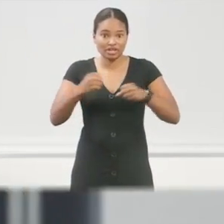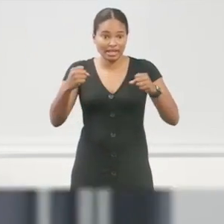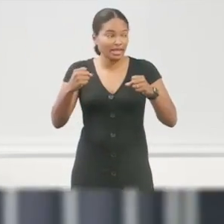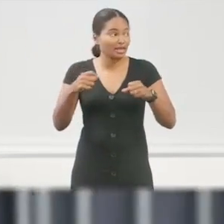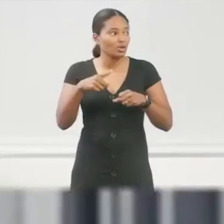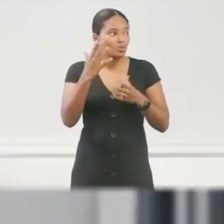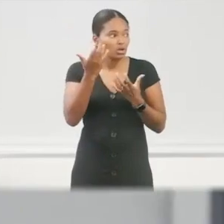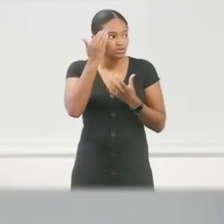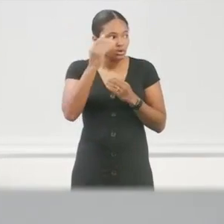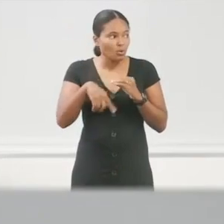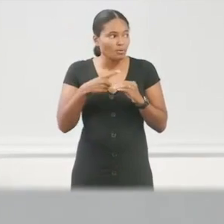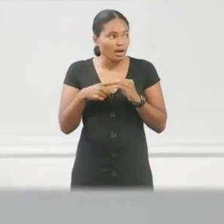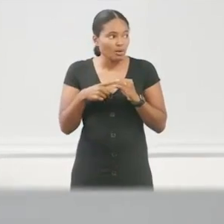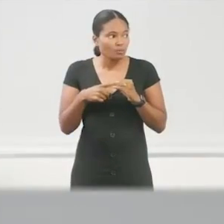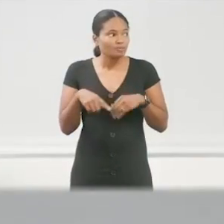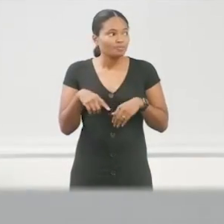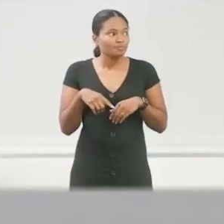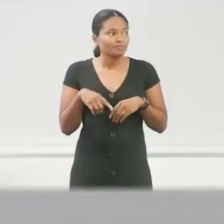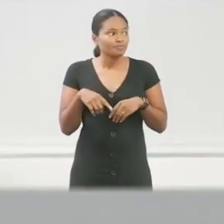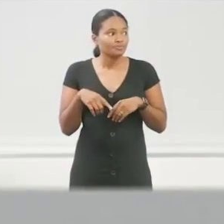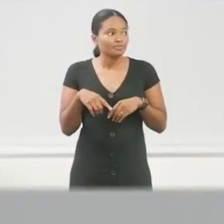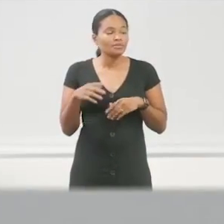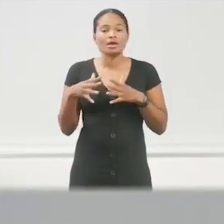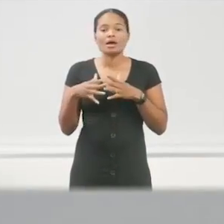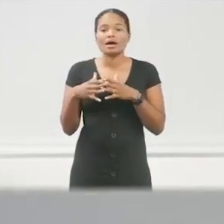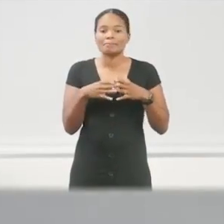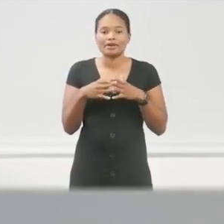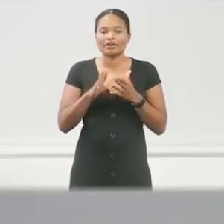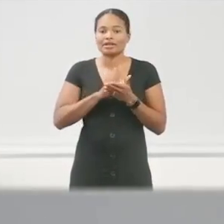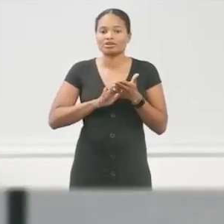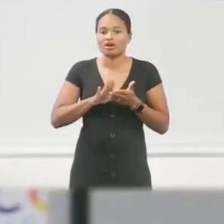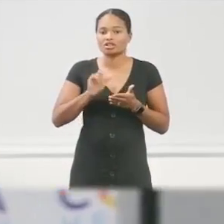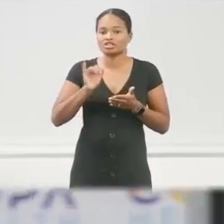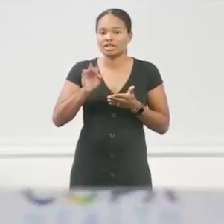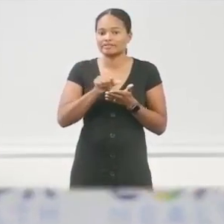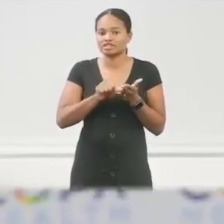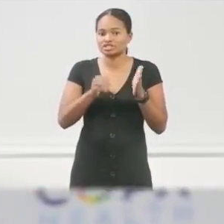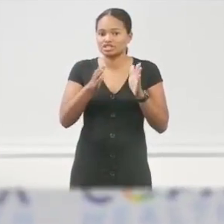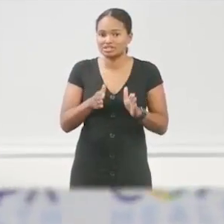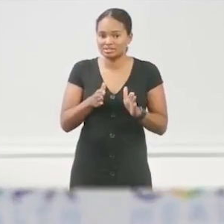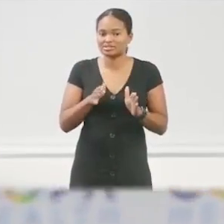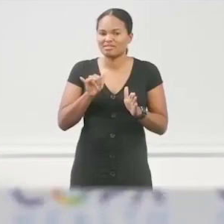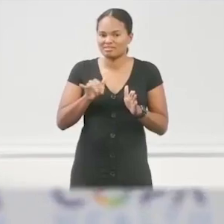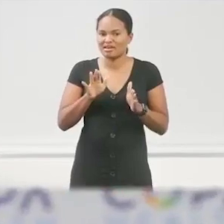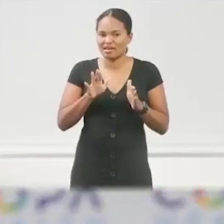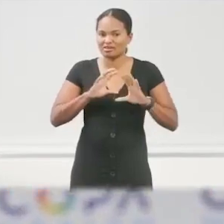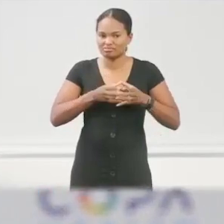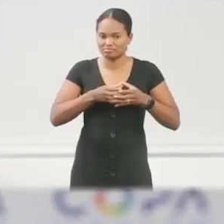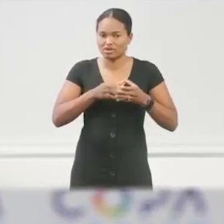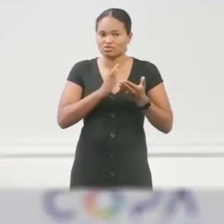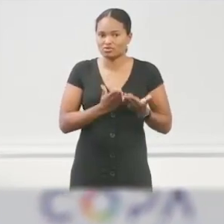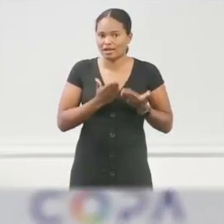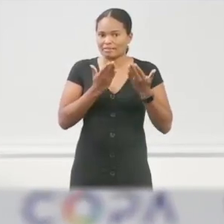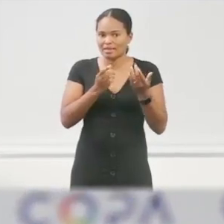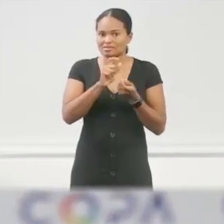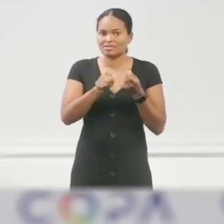truly know about is that the ones at the American College of Surgeons, they actually recommend certain ones. I